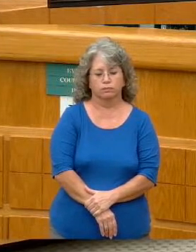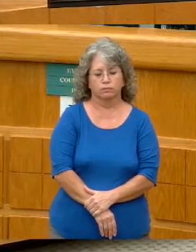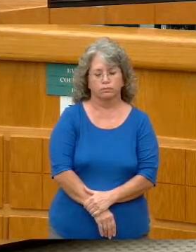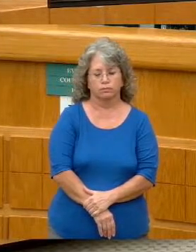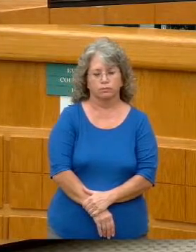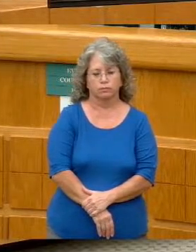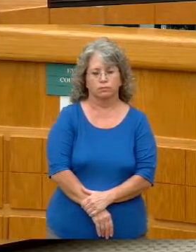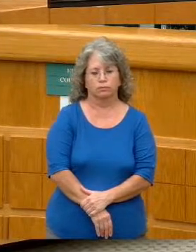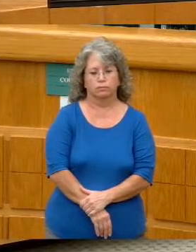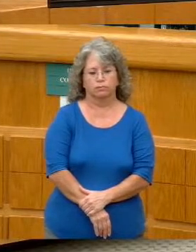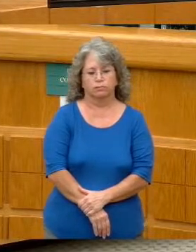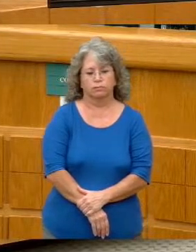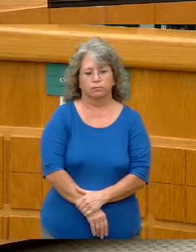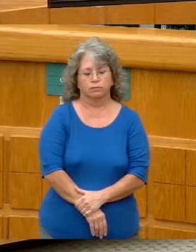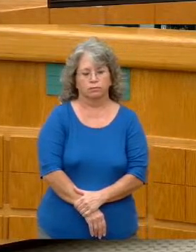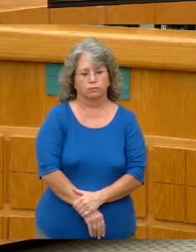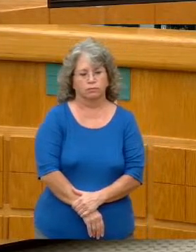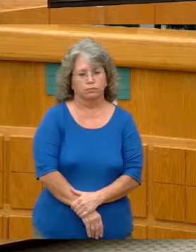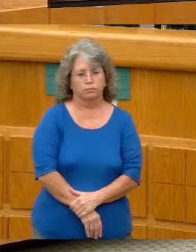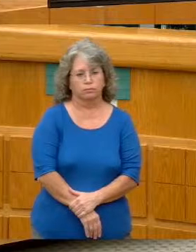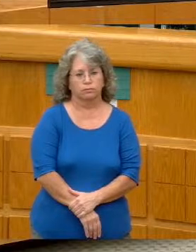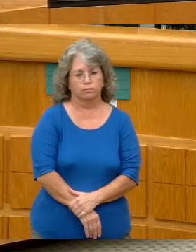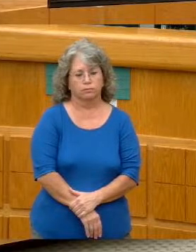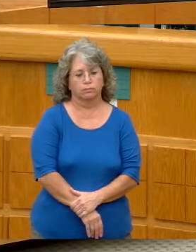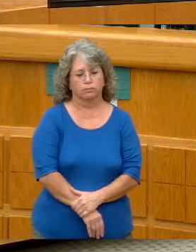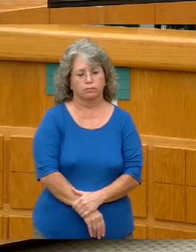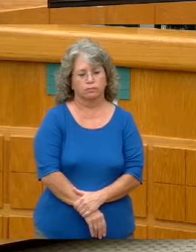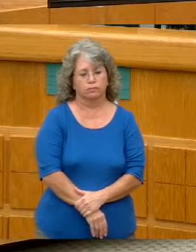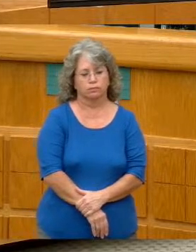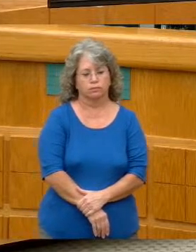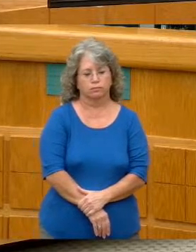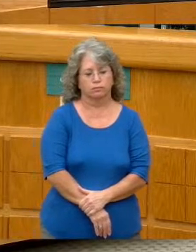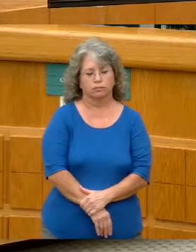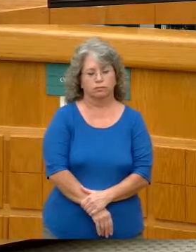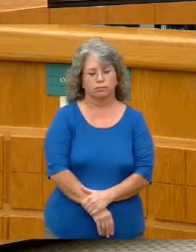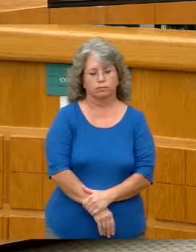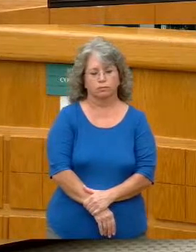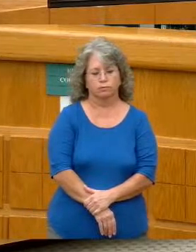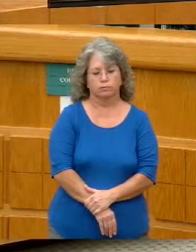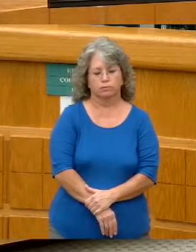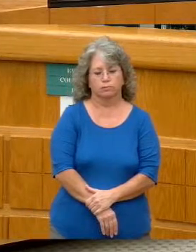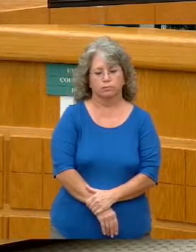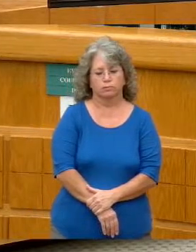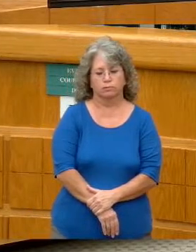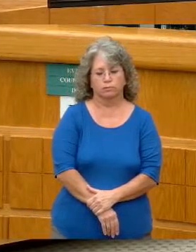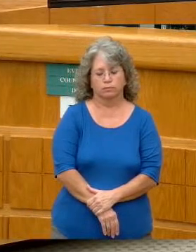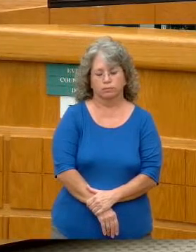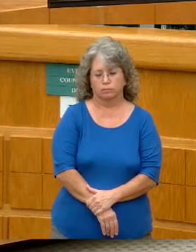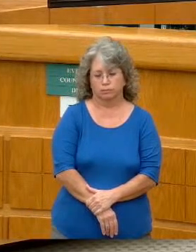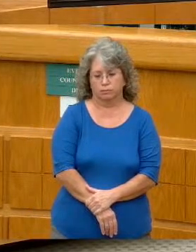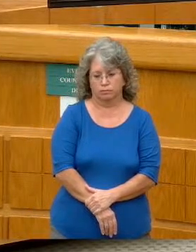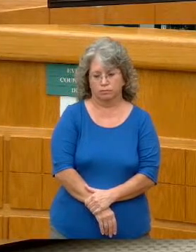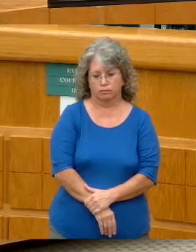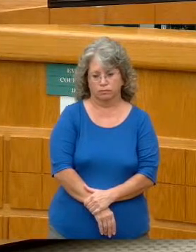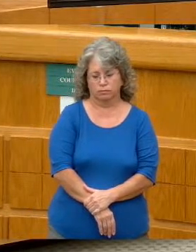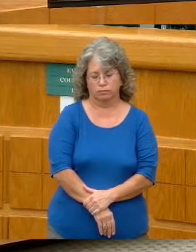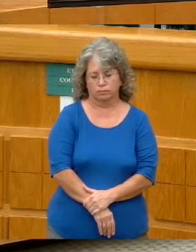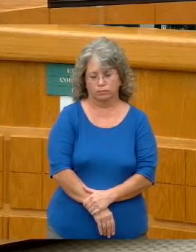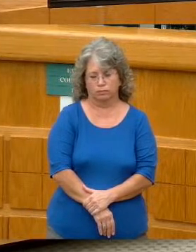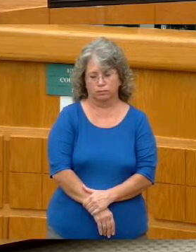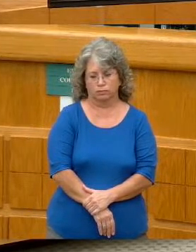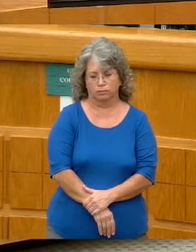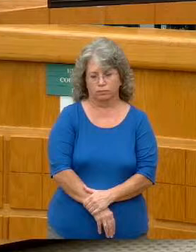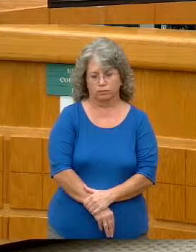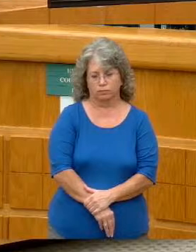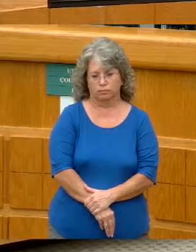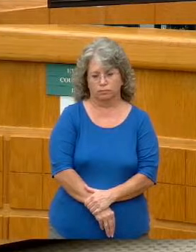número de personas que salen de su hogar también ha aumentado, posiblemente por el regreso a clases. Recuerde, entre menos encuentros entre personas haya,